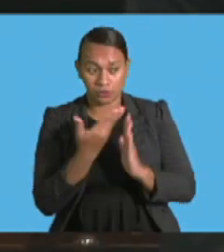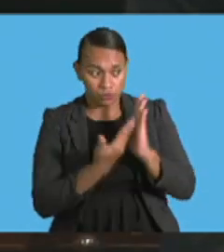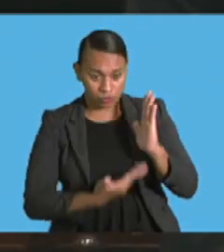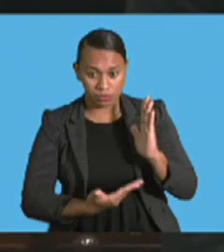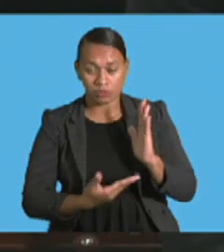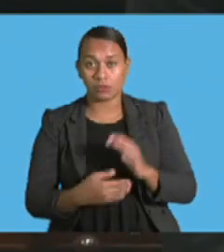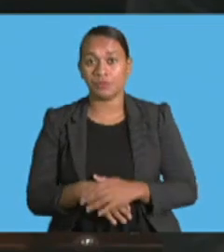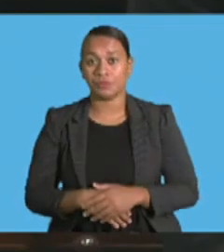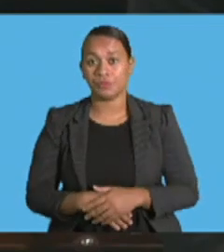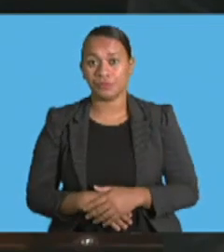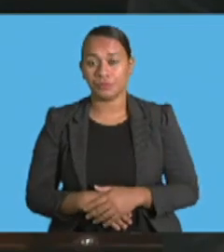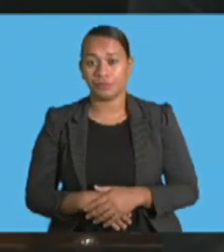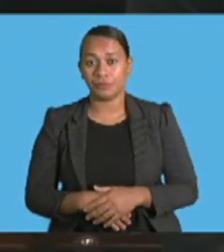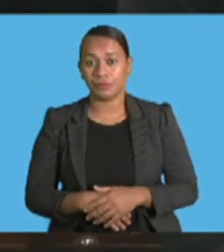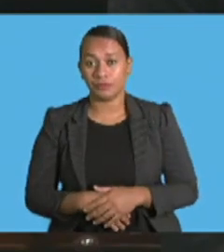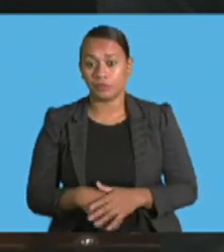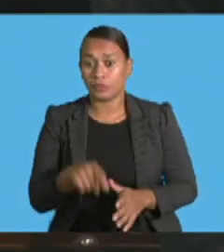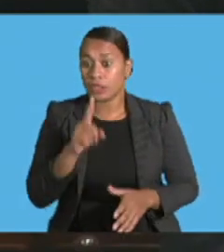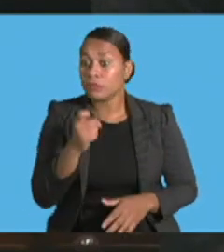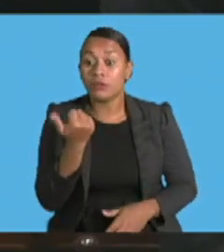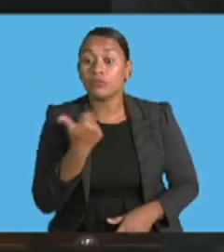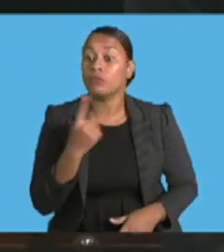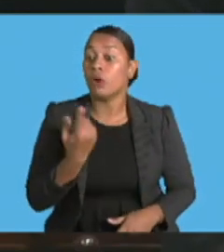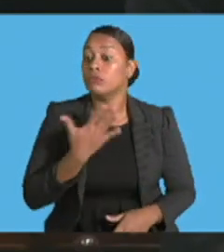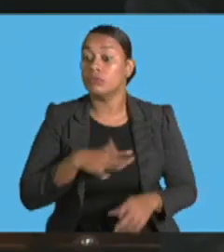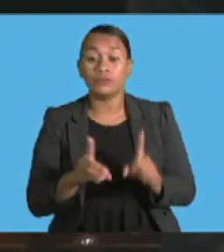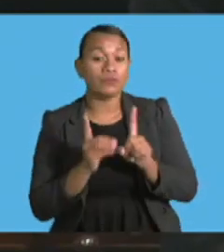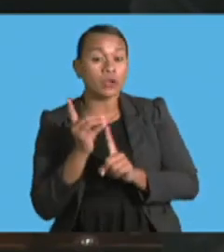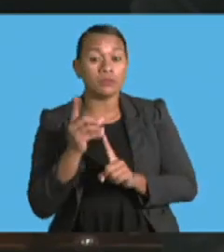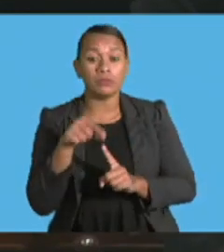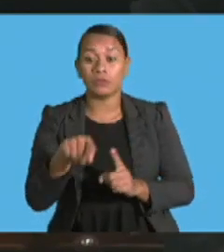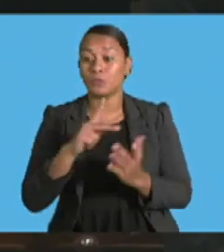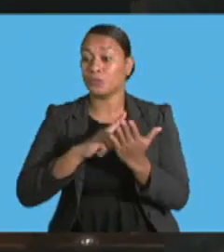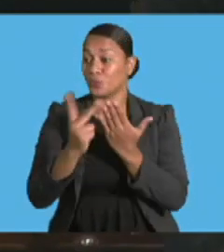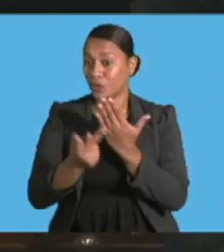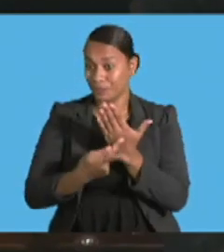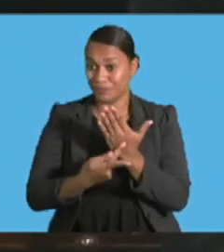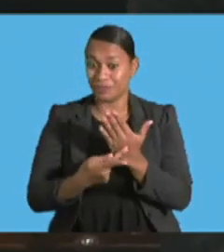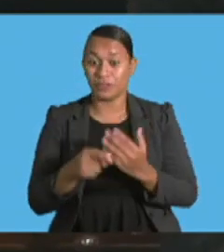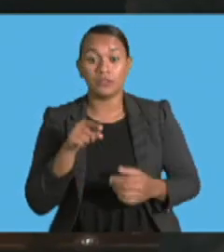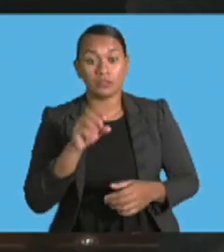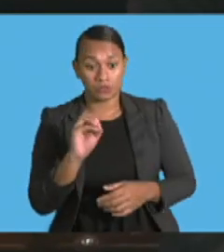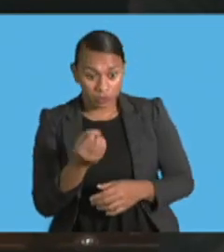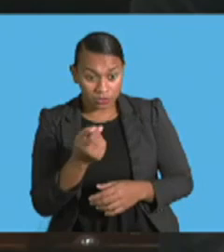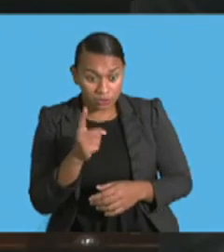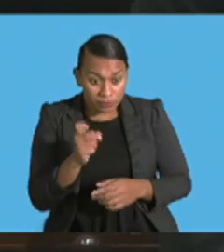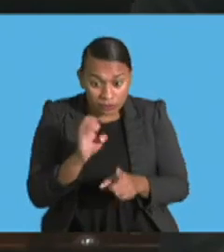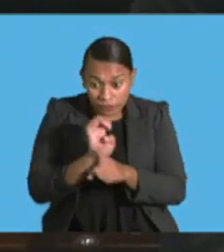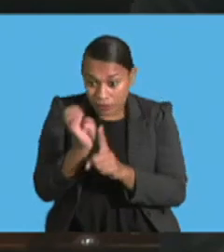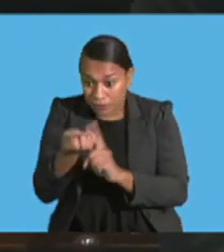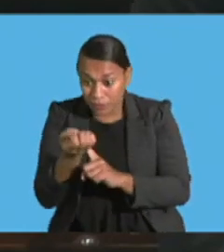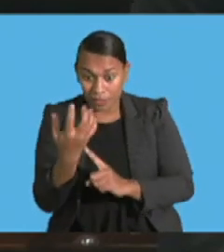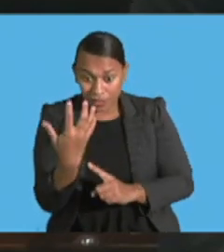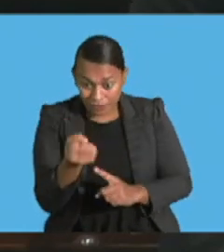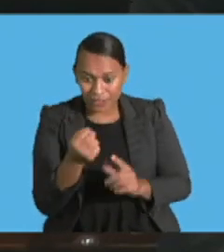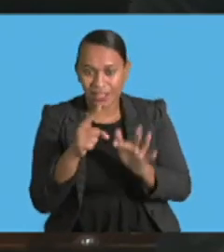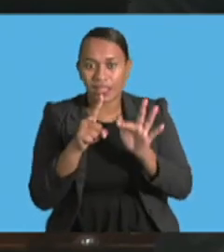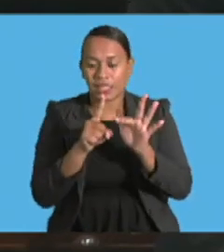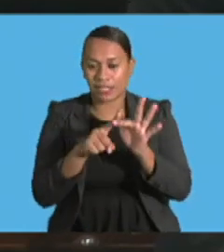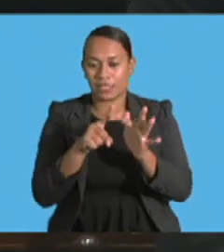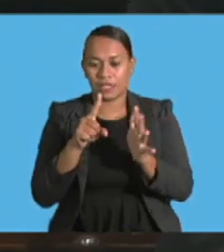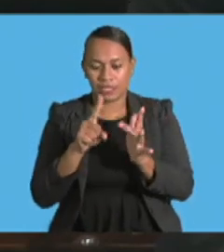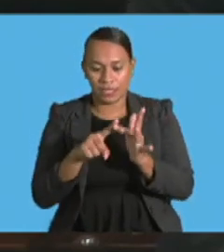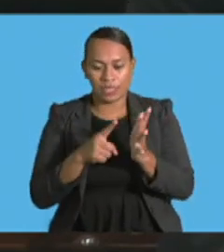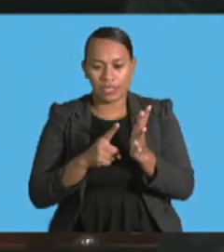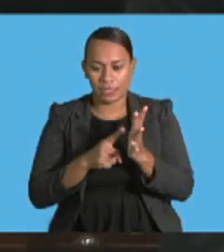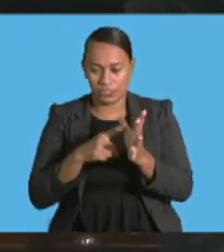for development projects as provided for in the Environmental Management EIA process regulations and the EIA guidelines, development and investors